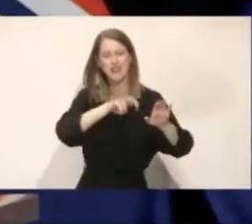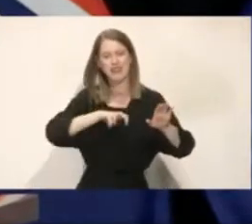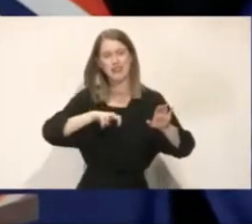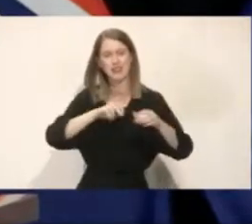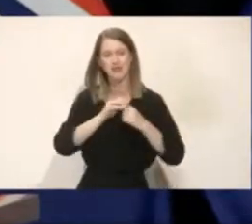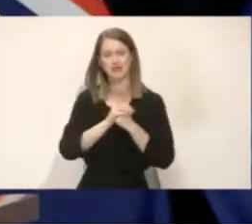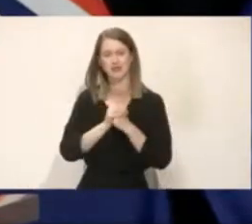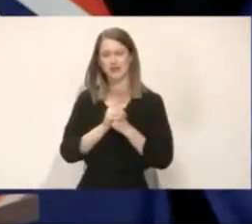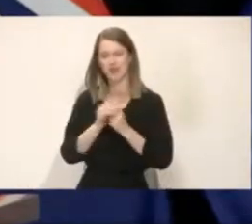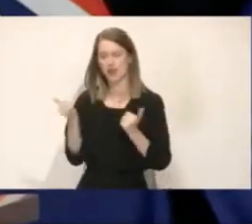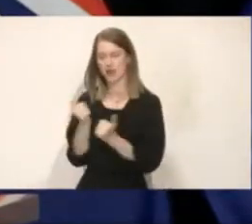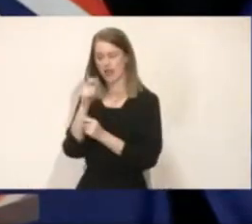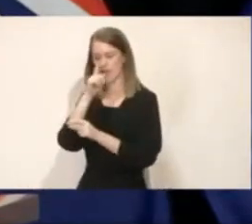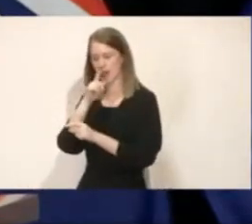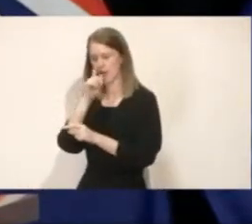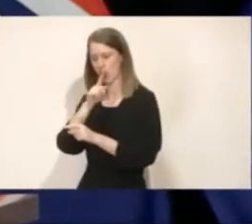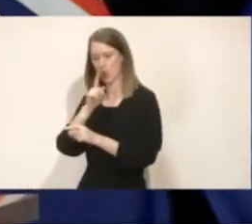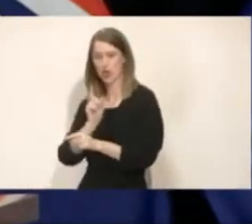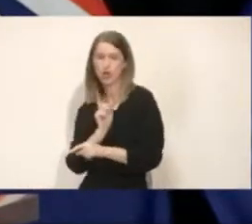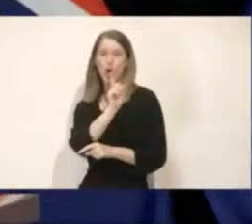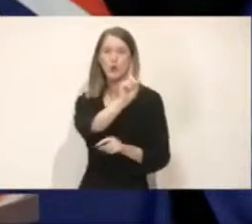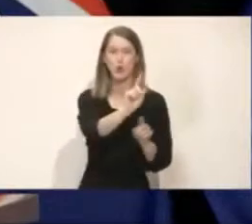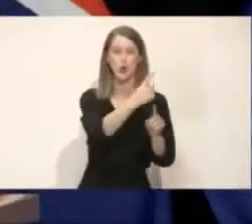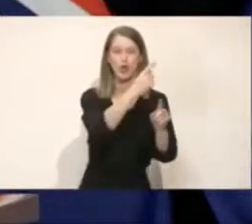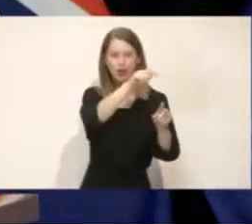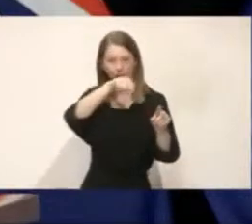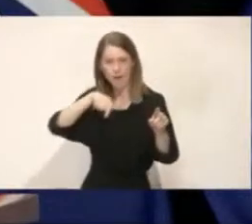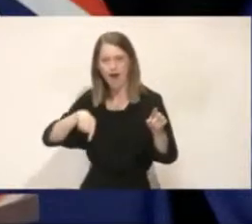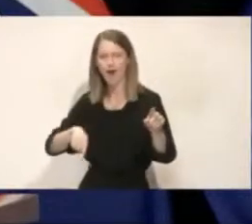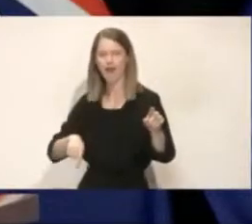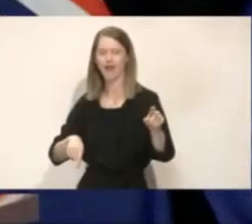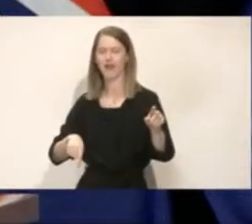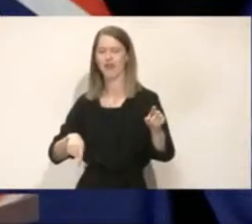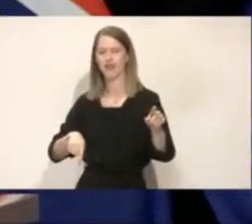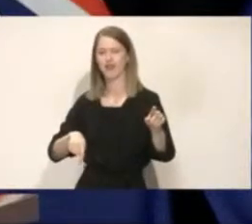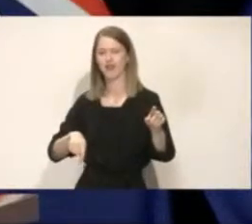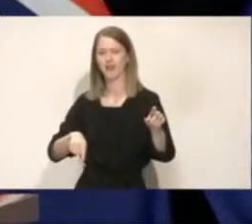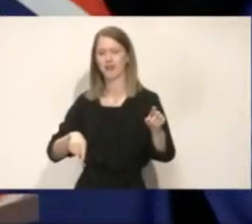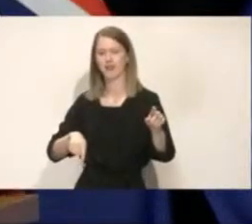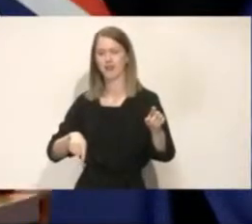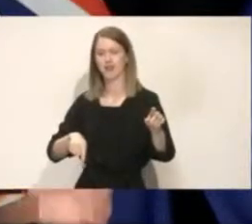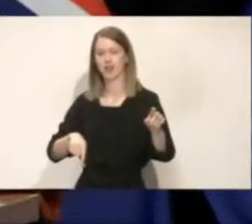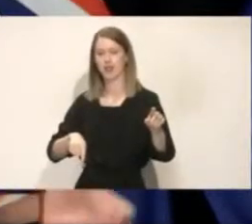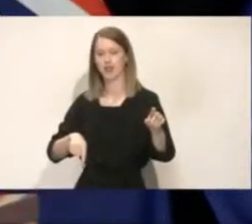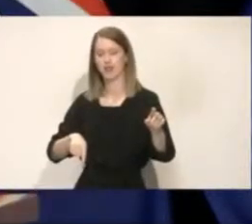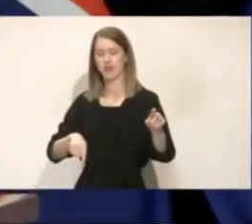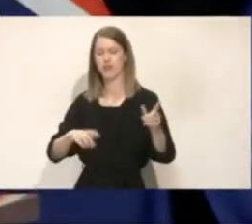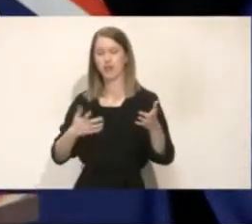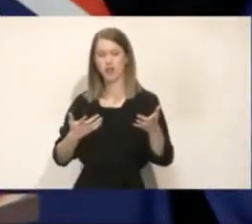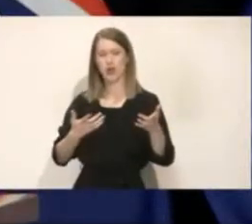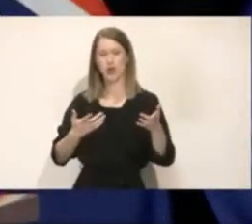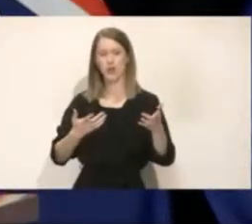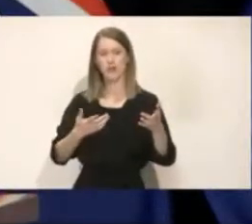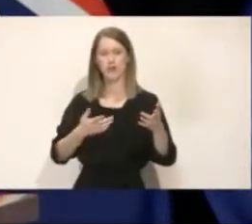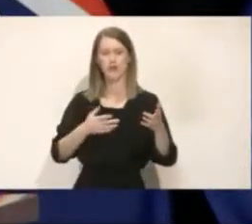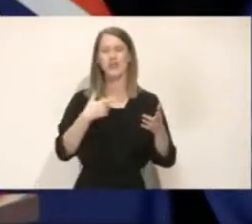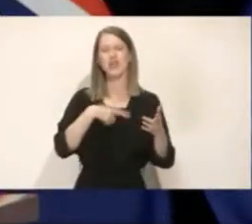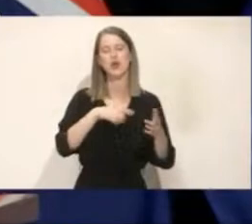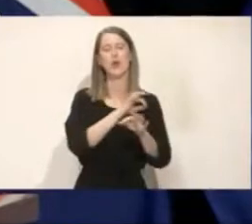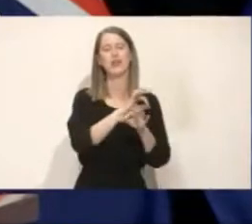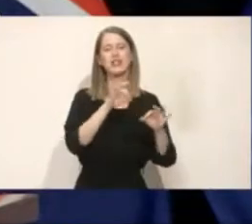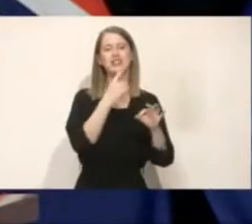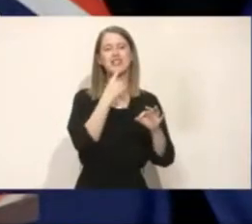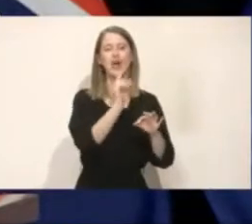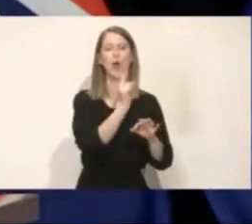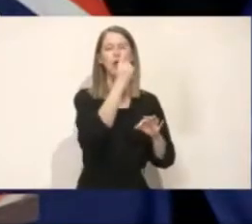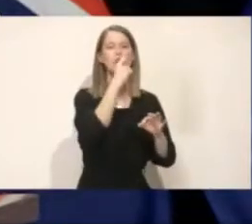lot of people have a need and reason to go into Auckland. When we are opening back up again, a regional border is just not feasible and